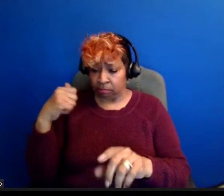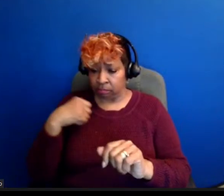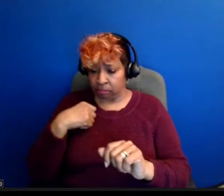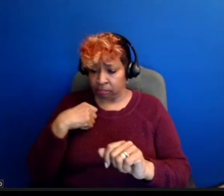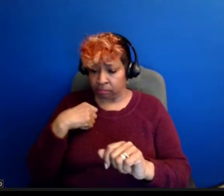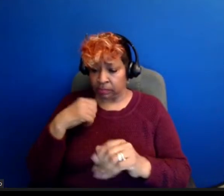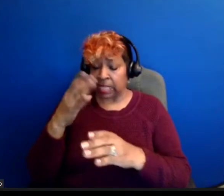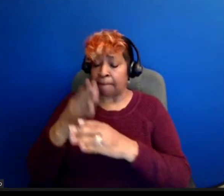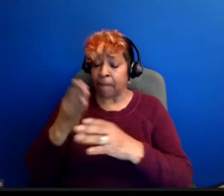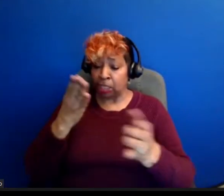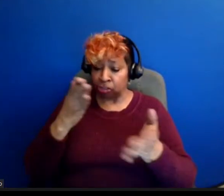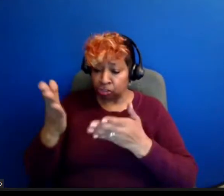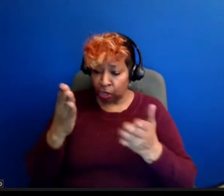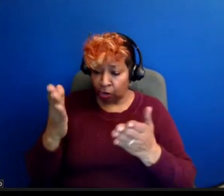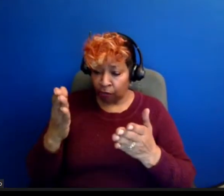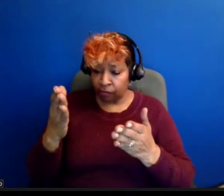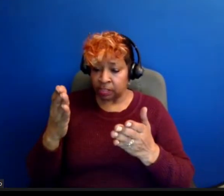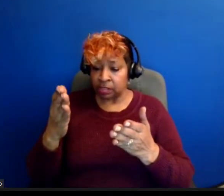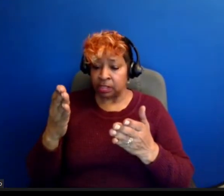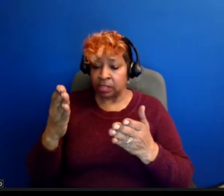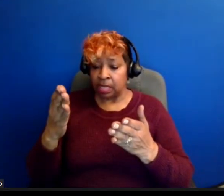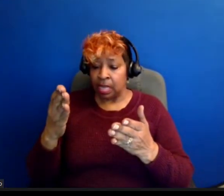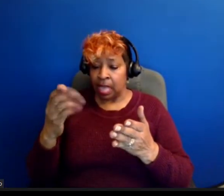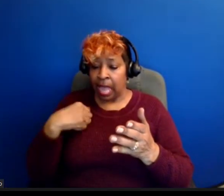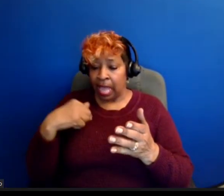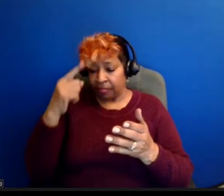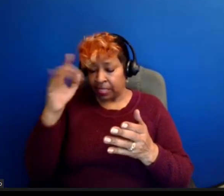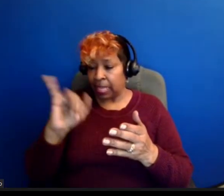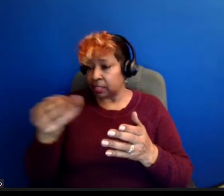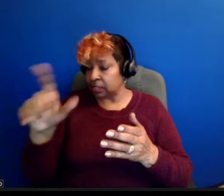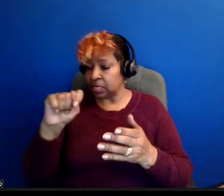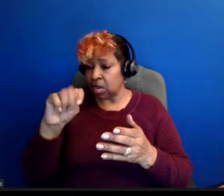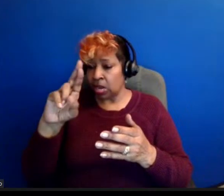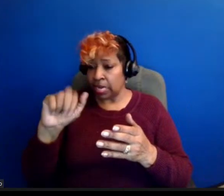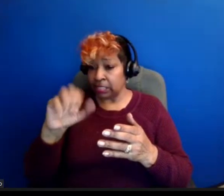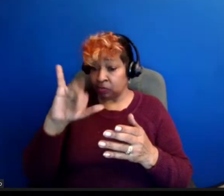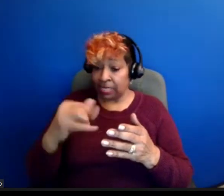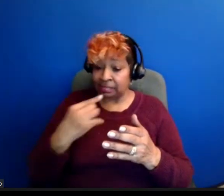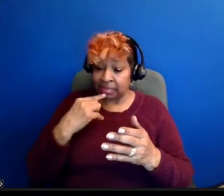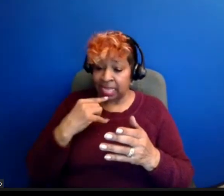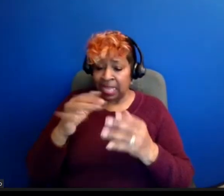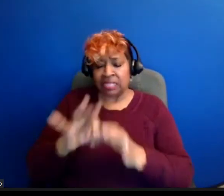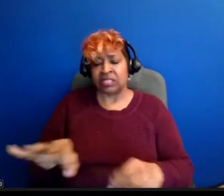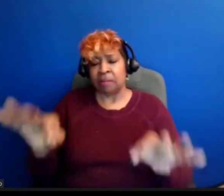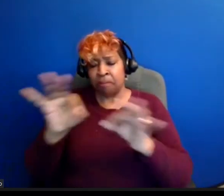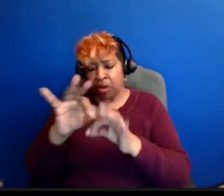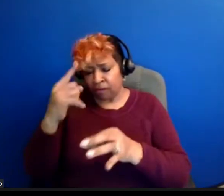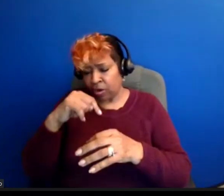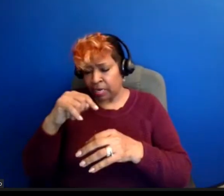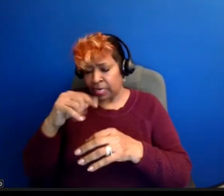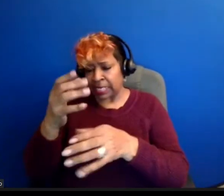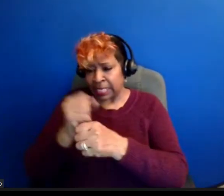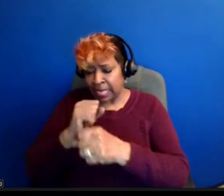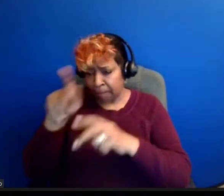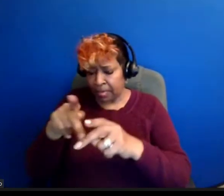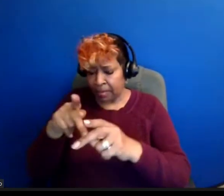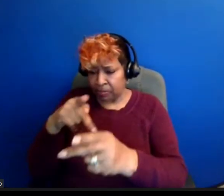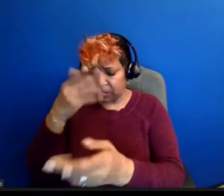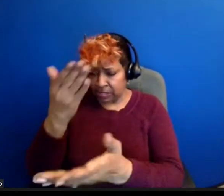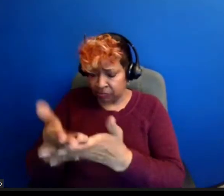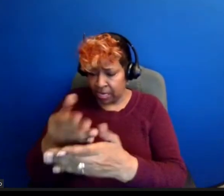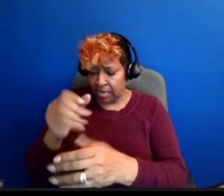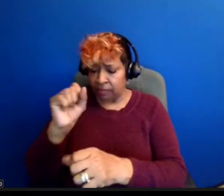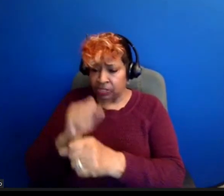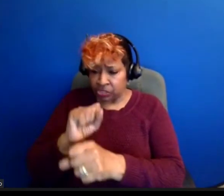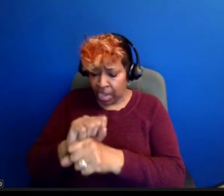bus service. I think that, like Tracy mentioned, I think that it's critical for getting people to jobs and giving them opportunities